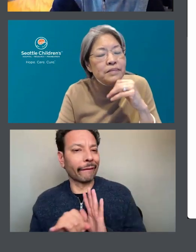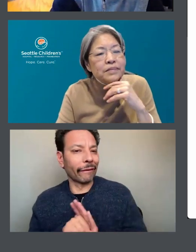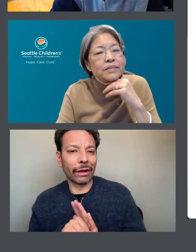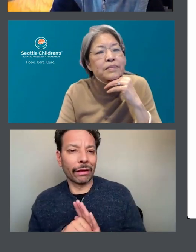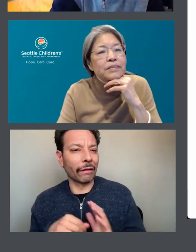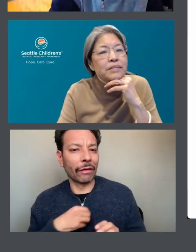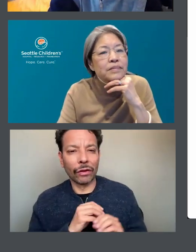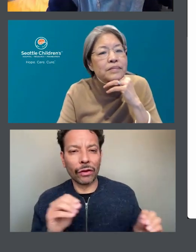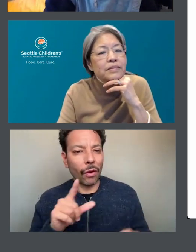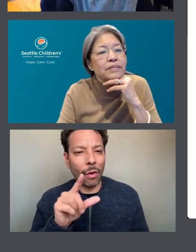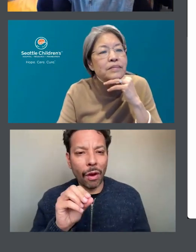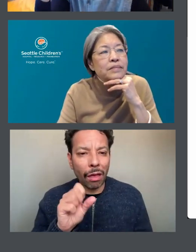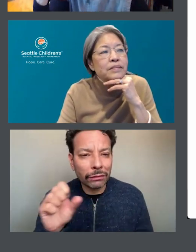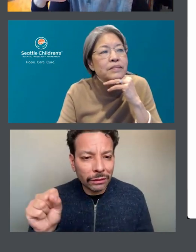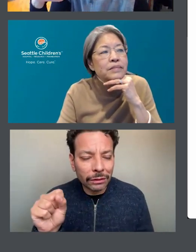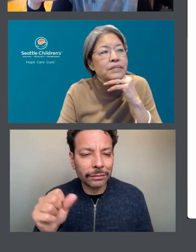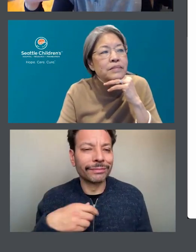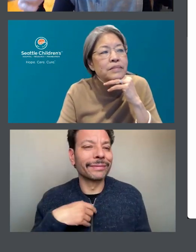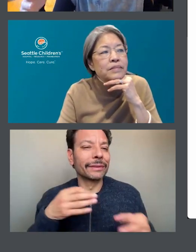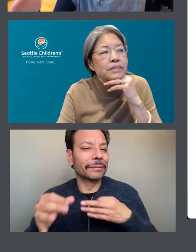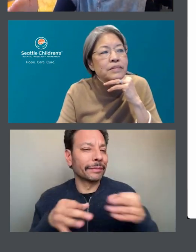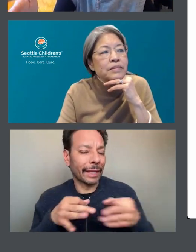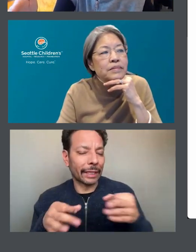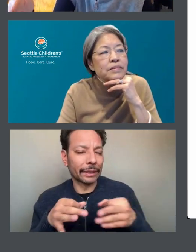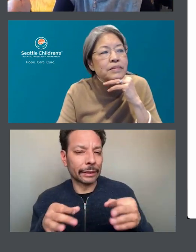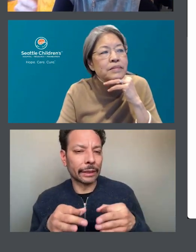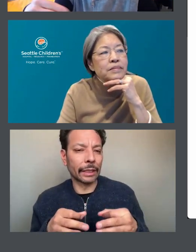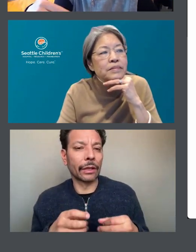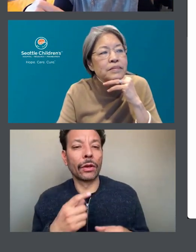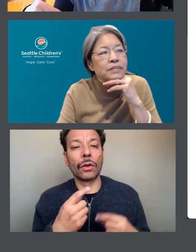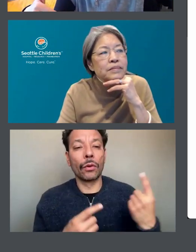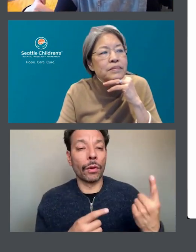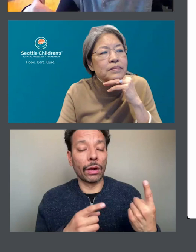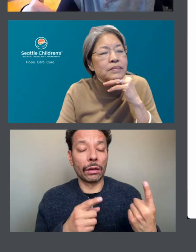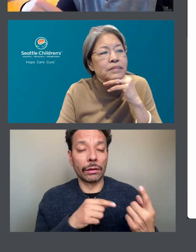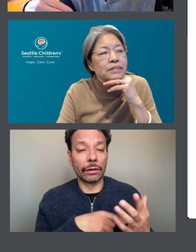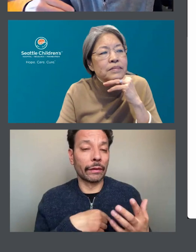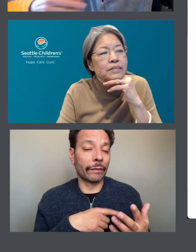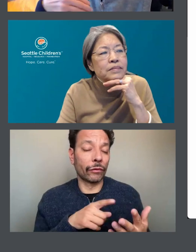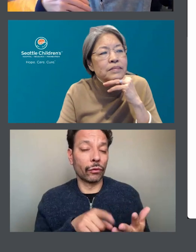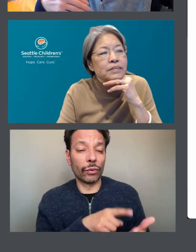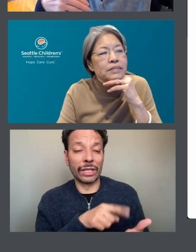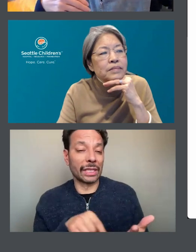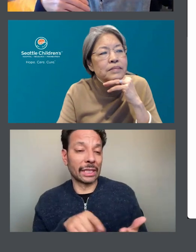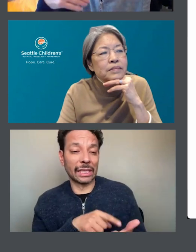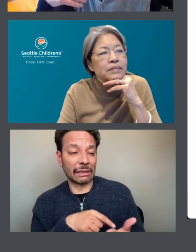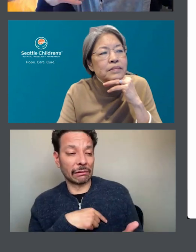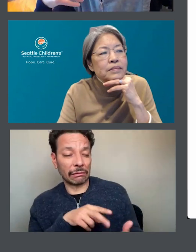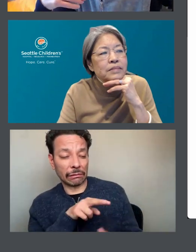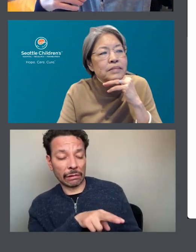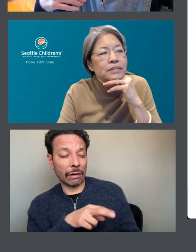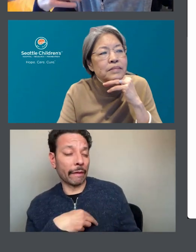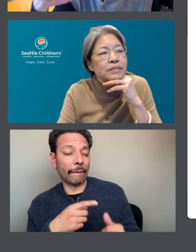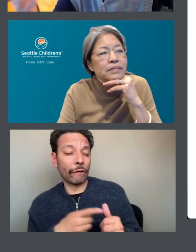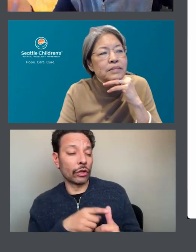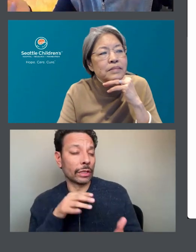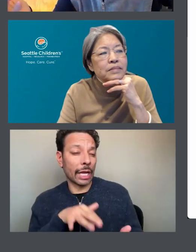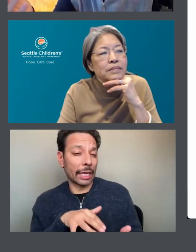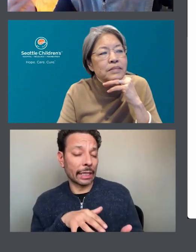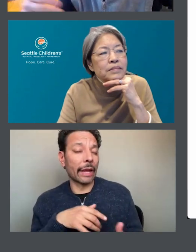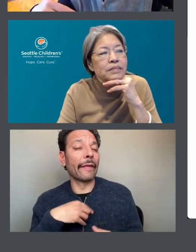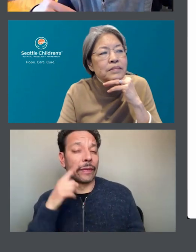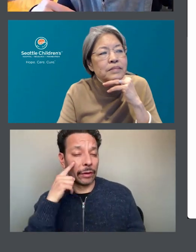loss. And let me explain. So one of the criticisms of our first study, and I think it was